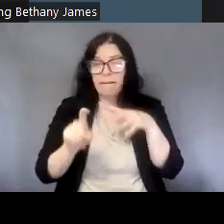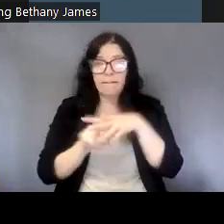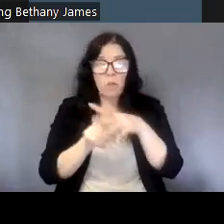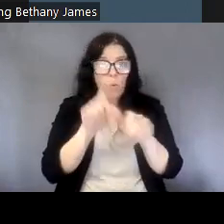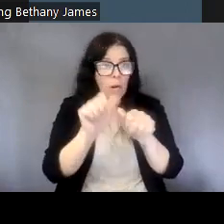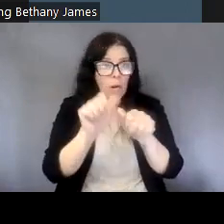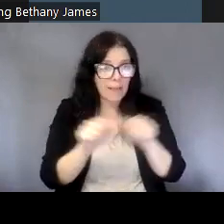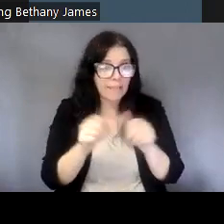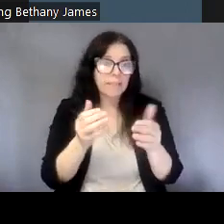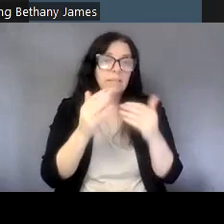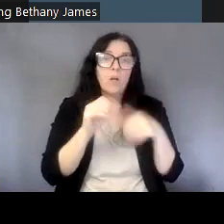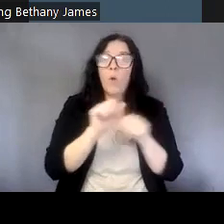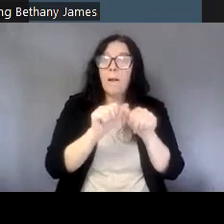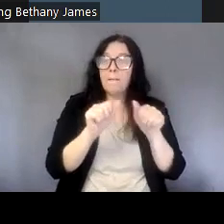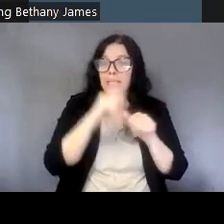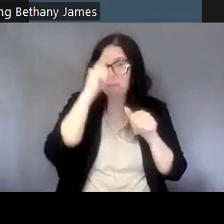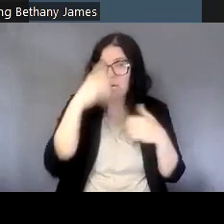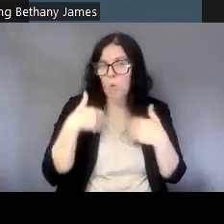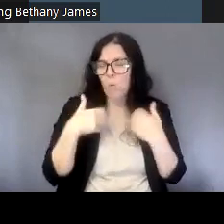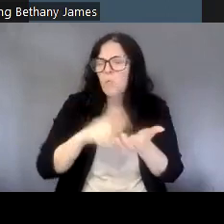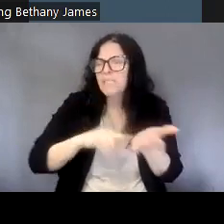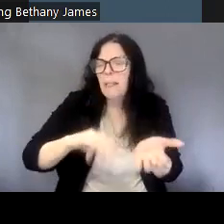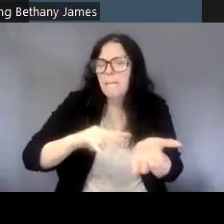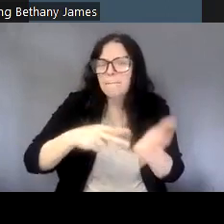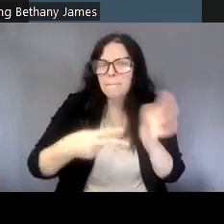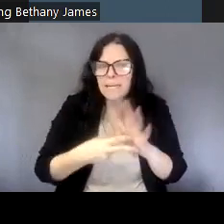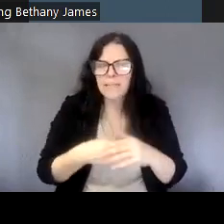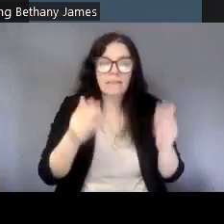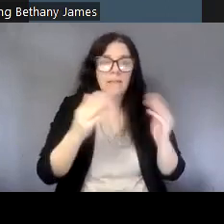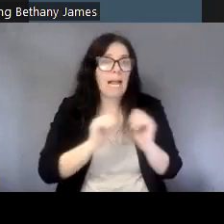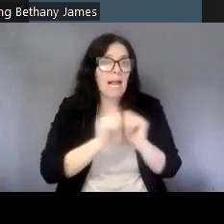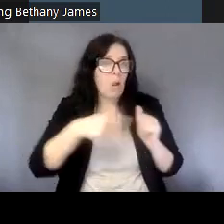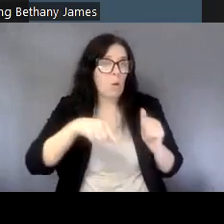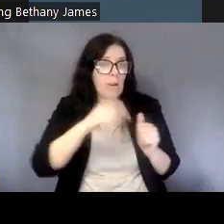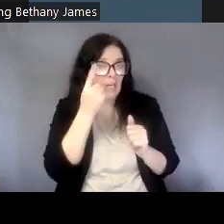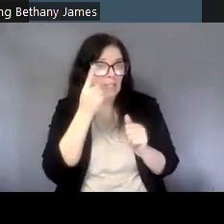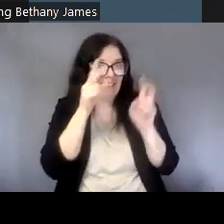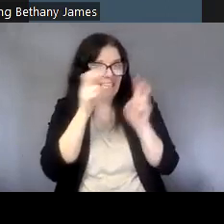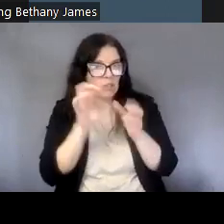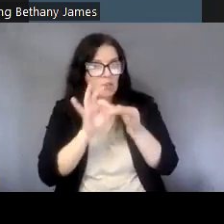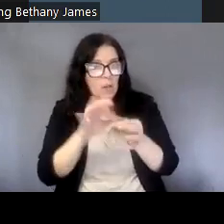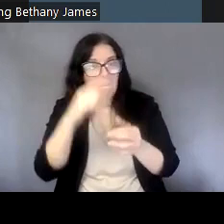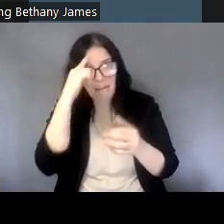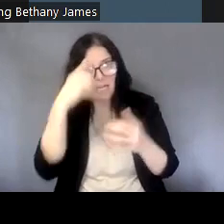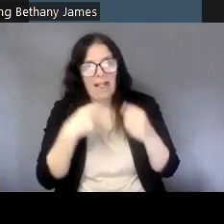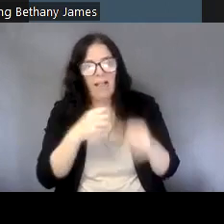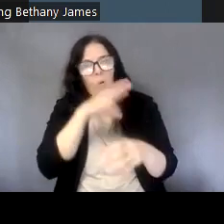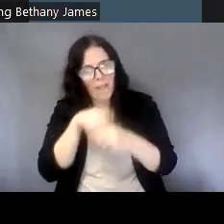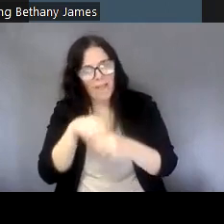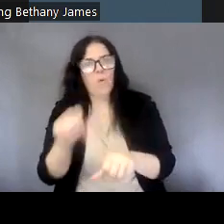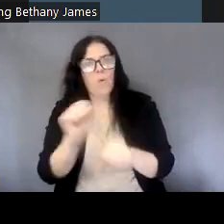Workplace mental wellness, what do we mean by that? How do we understand the issues of mental health within the work